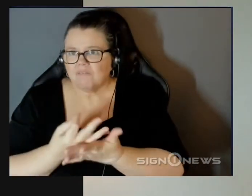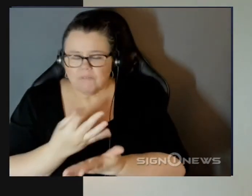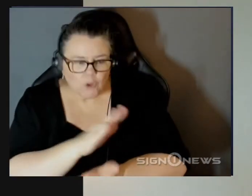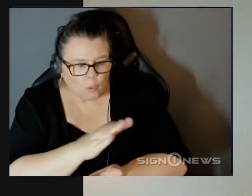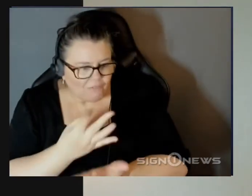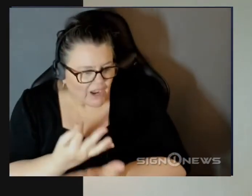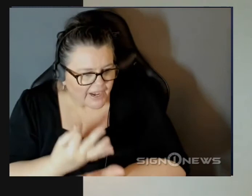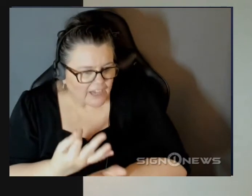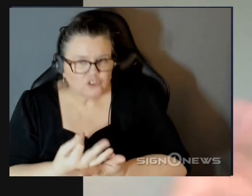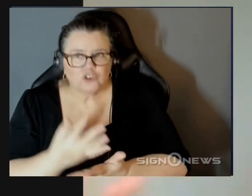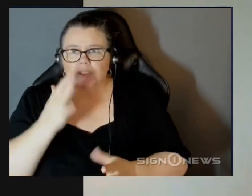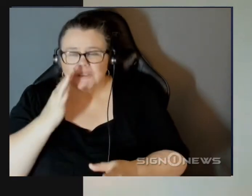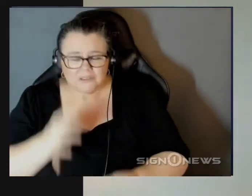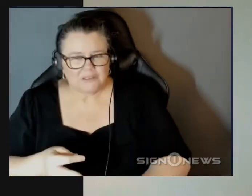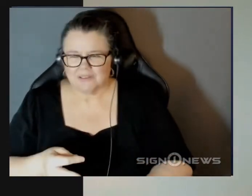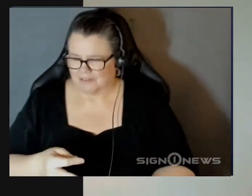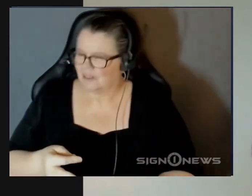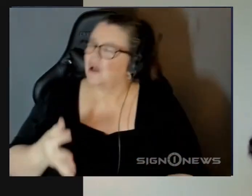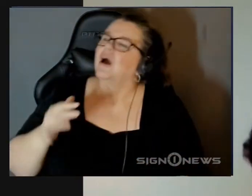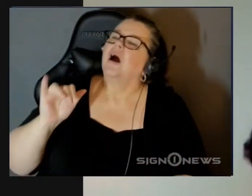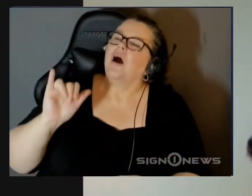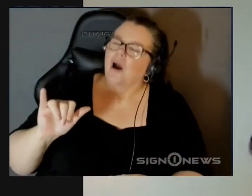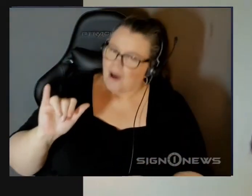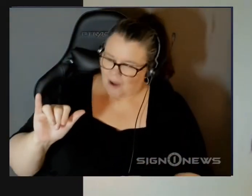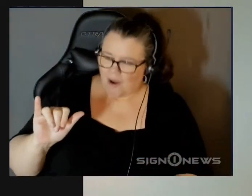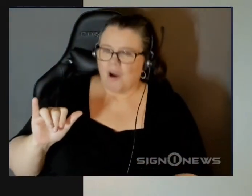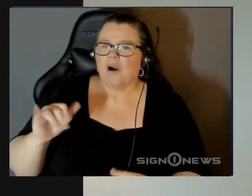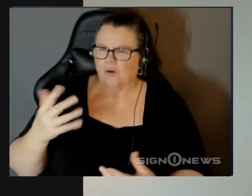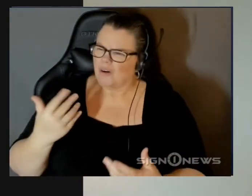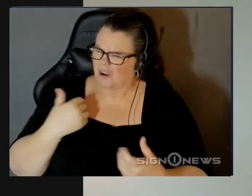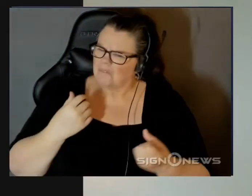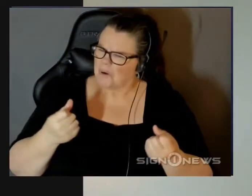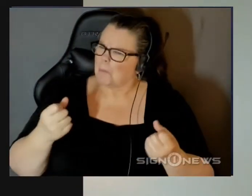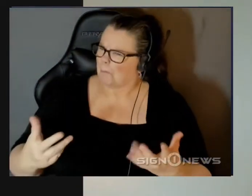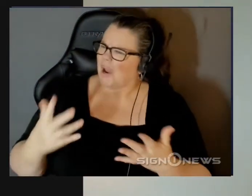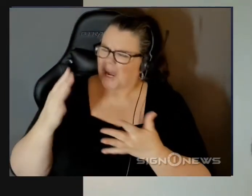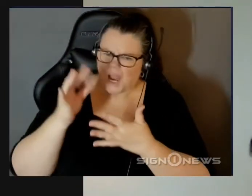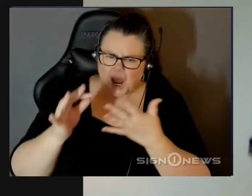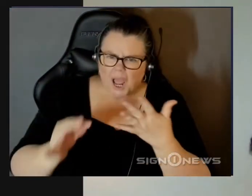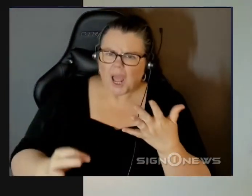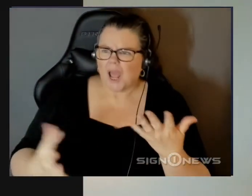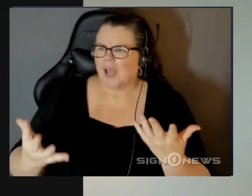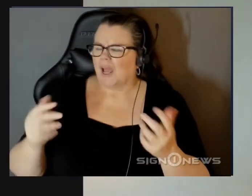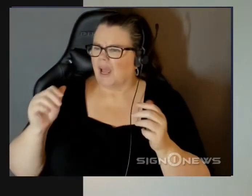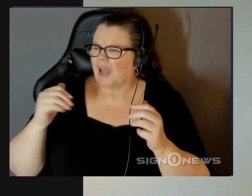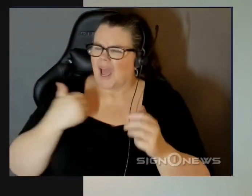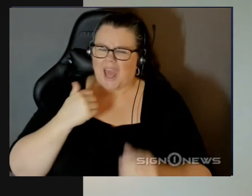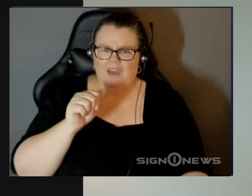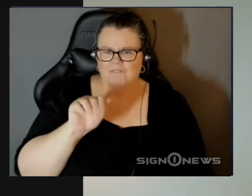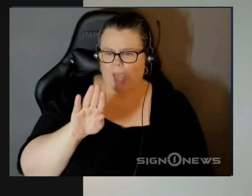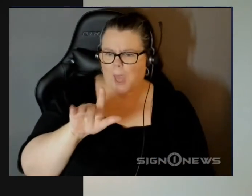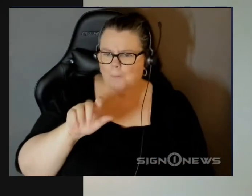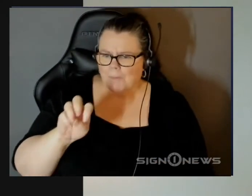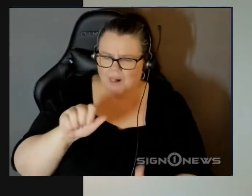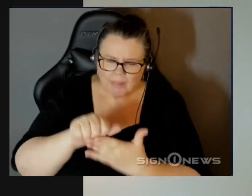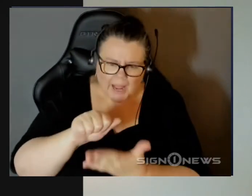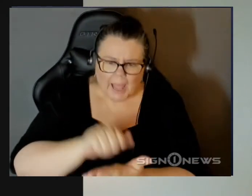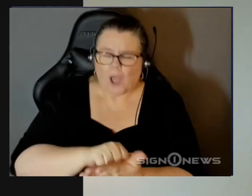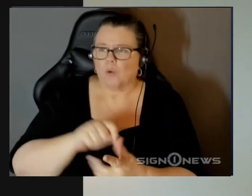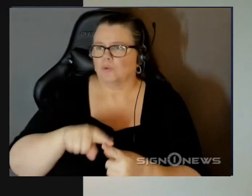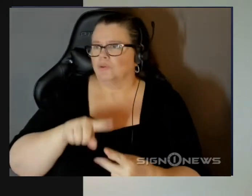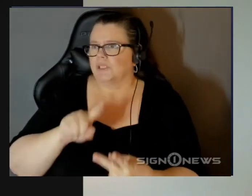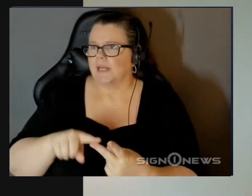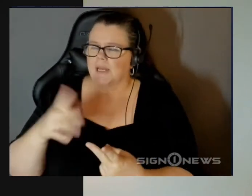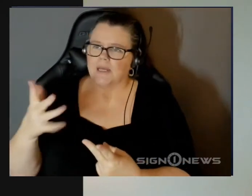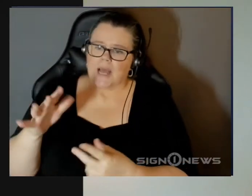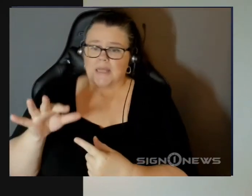a whole ton of options for that, whether they're able accounts or special needs trust, or just having 2 signers on